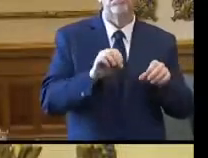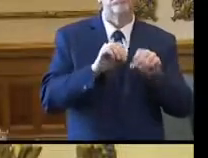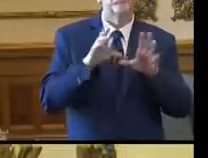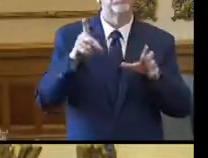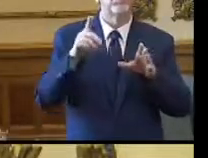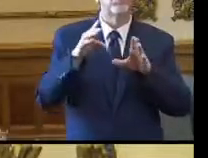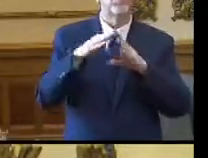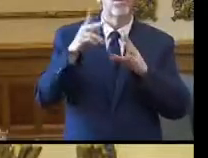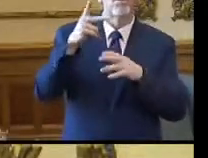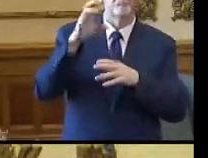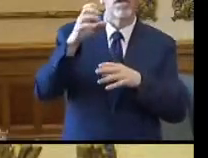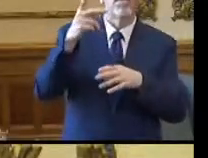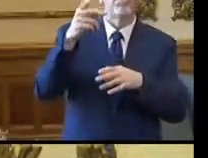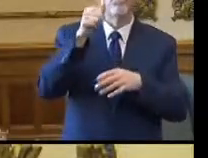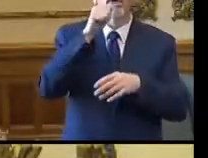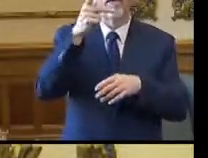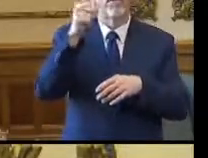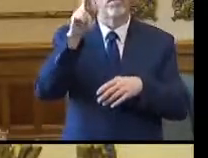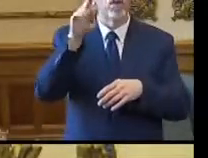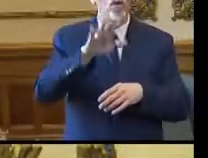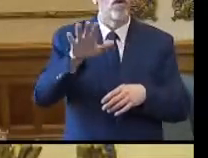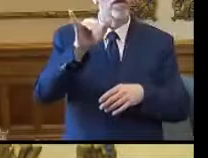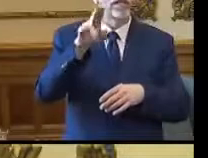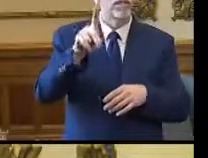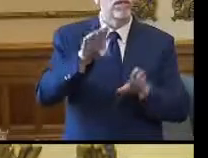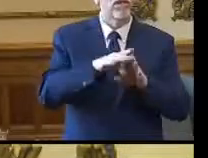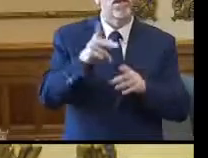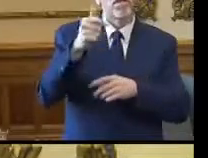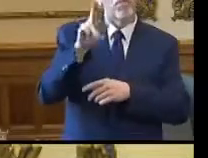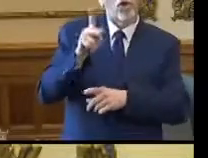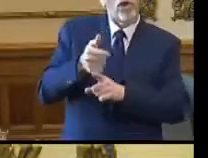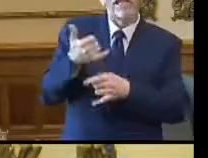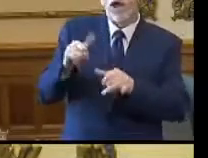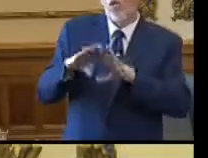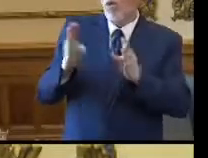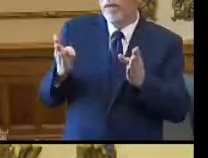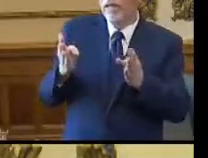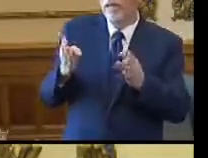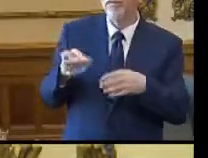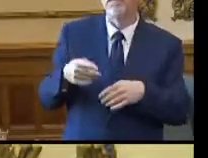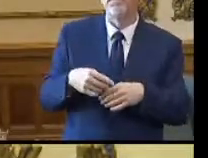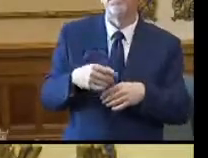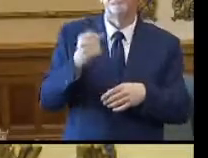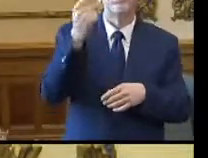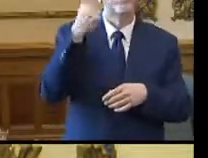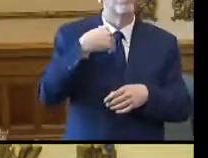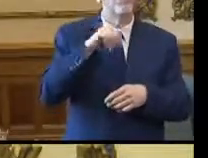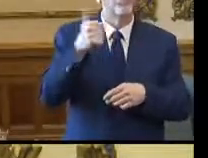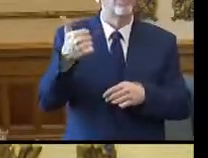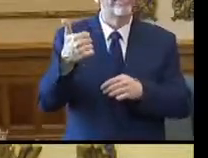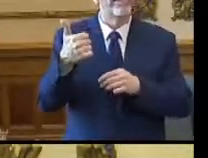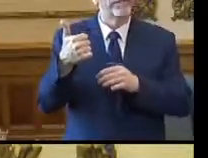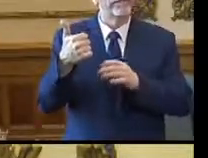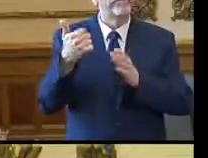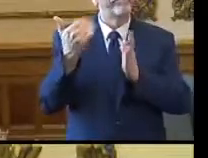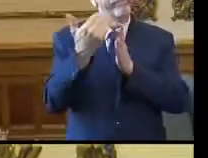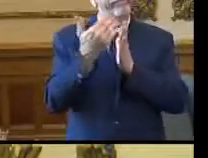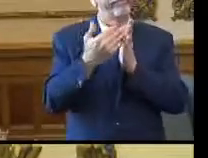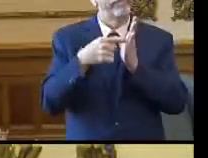and private parks around the state. The parks themselves stay open. There is also a provision that says that